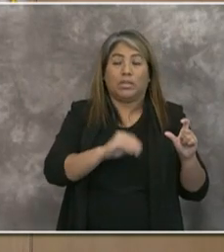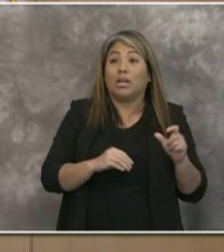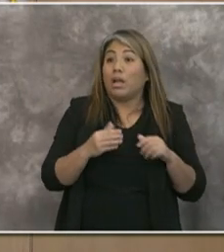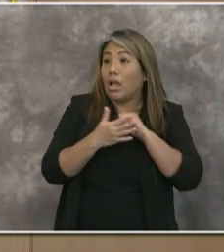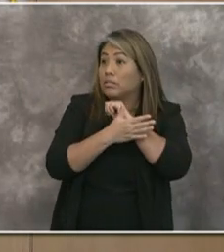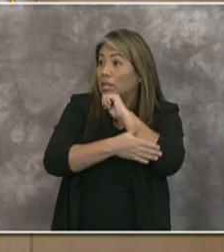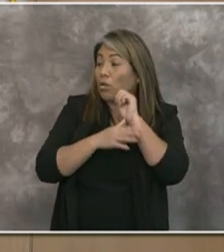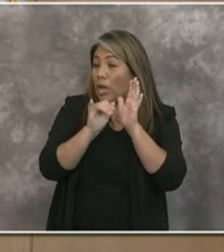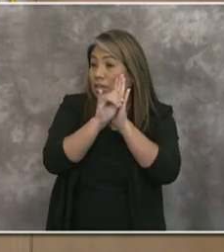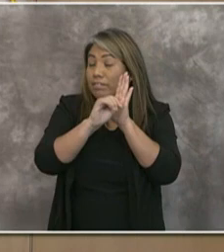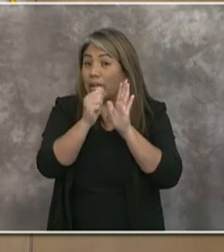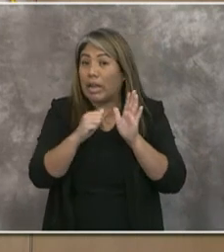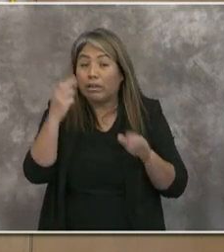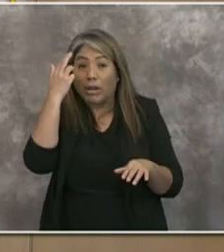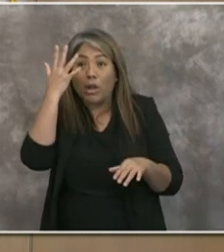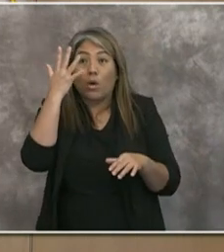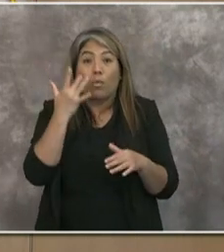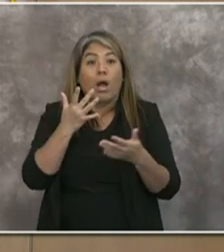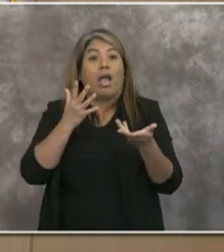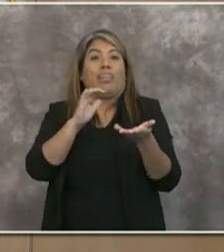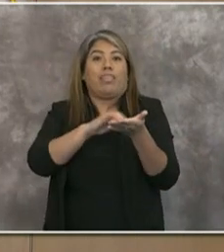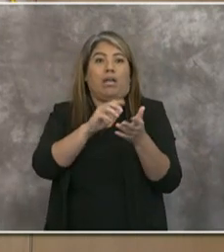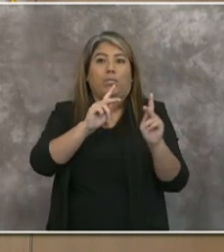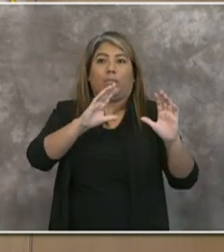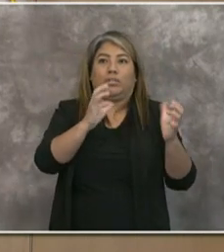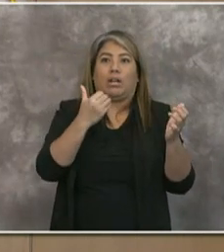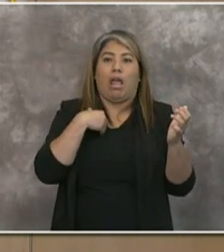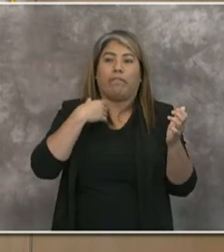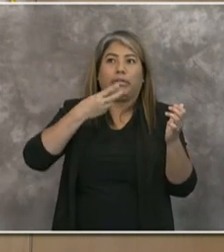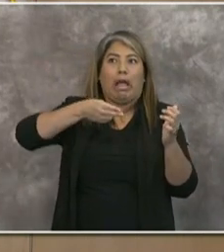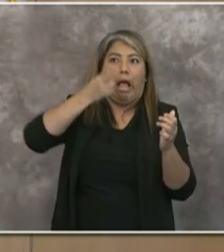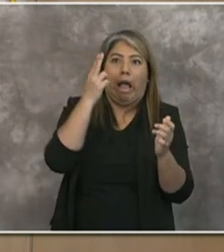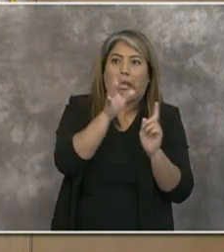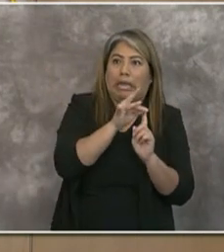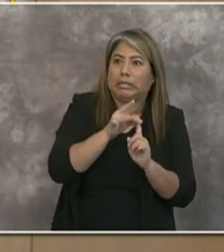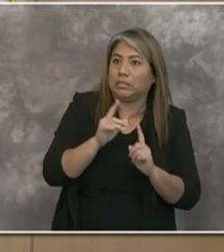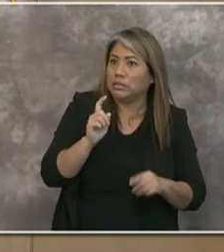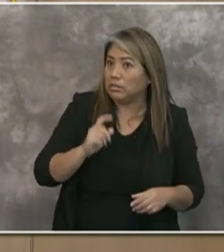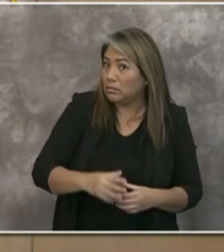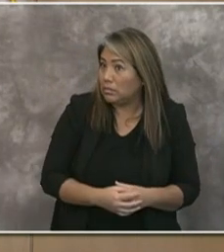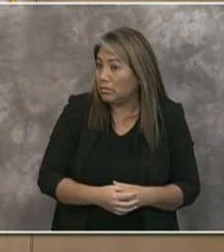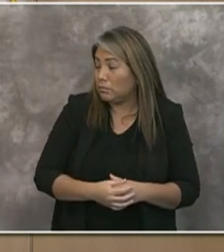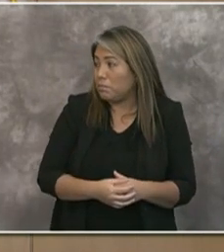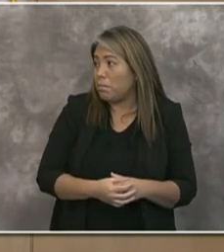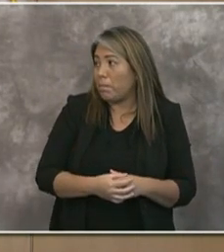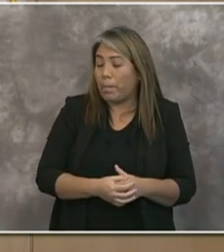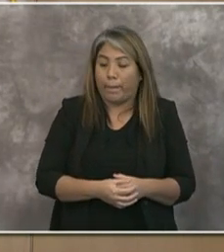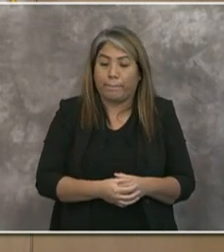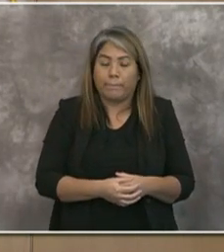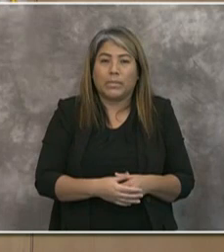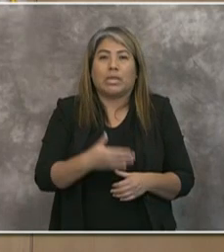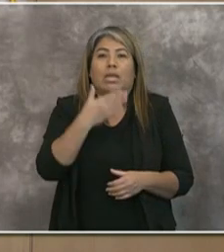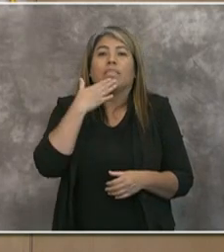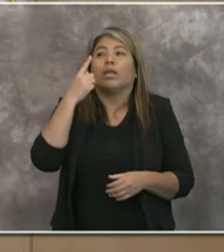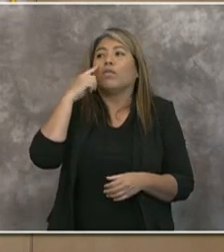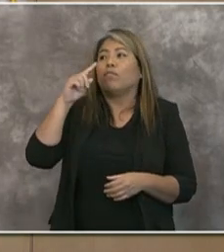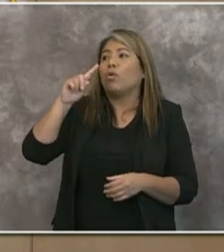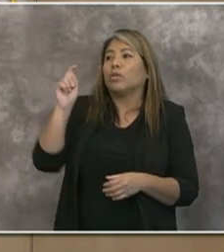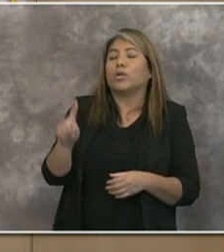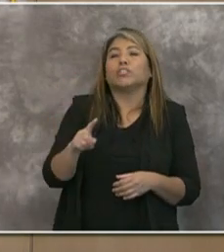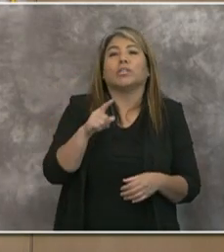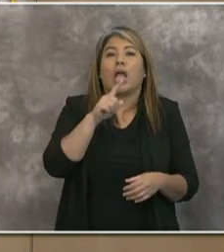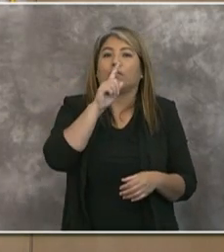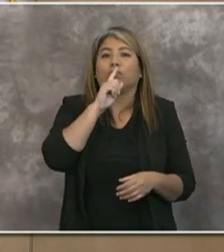be contributing to this population having higher cases? Thank you for the question.